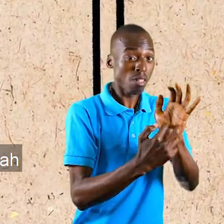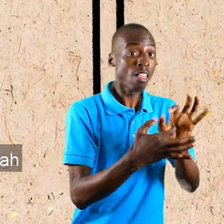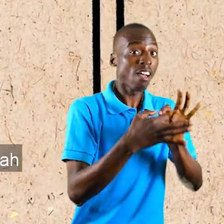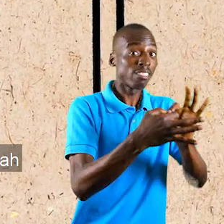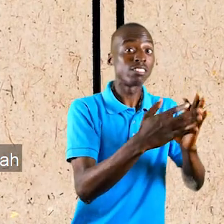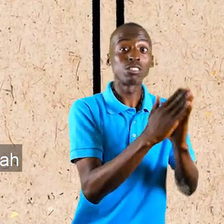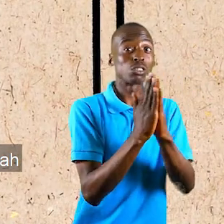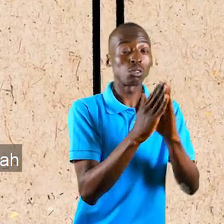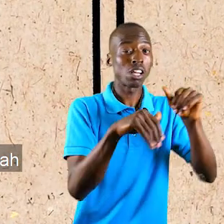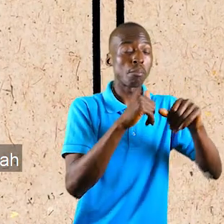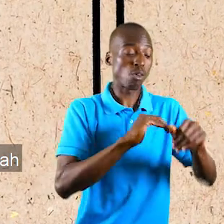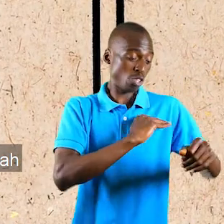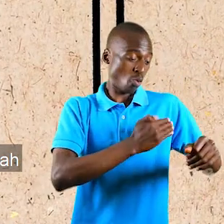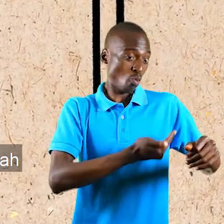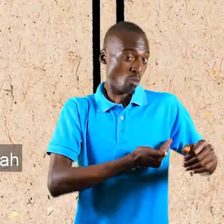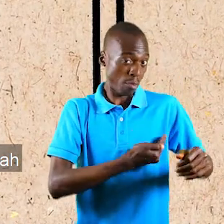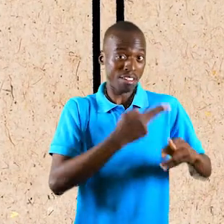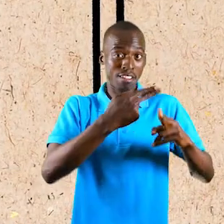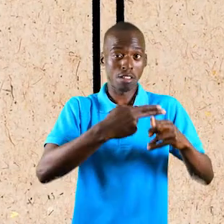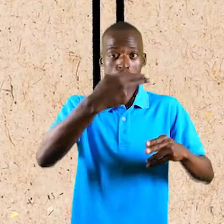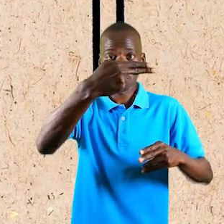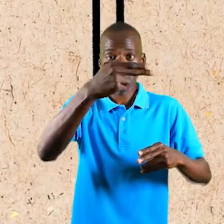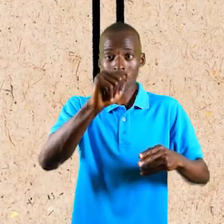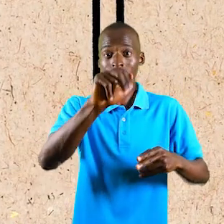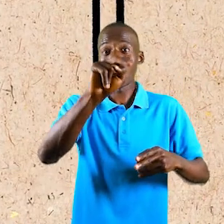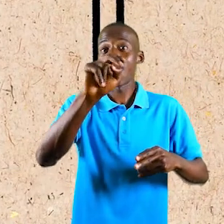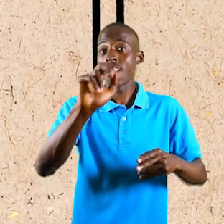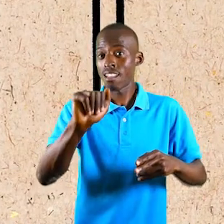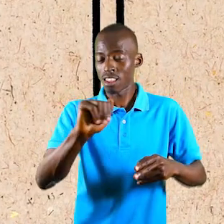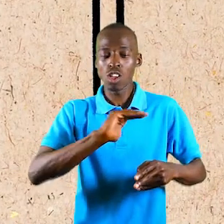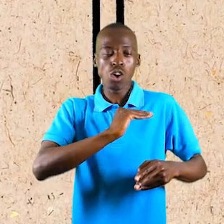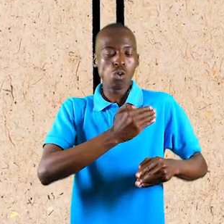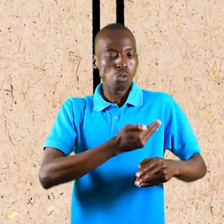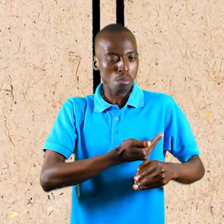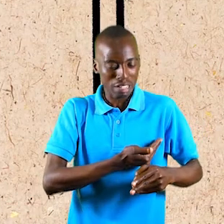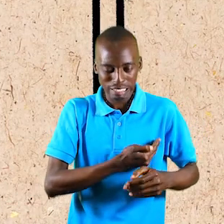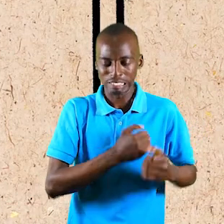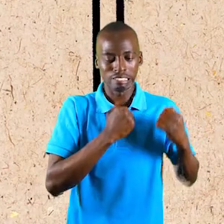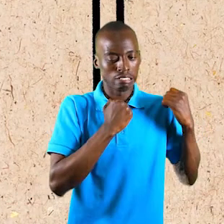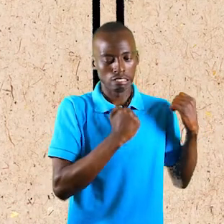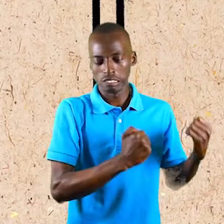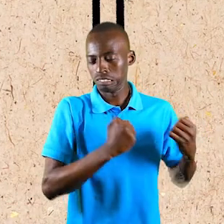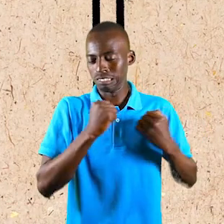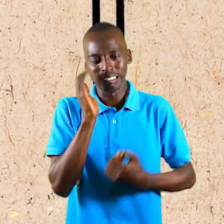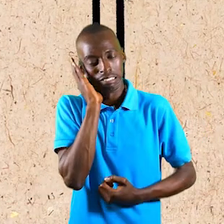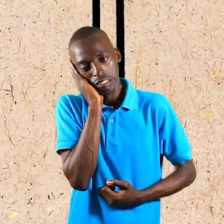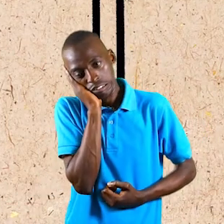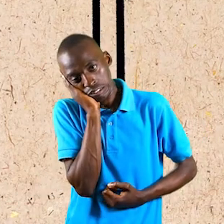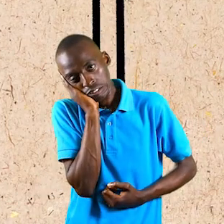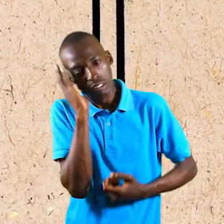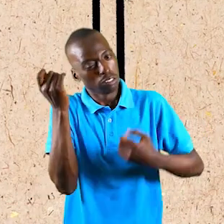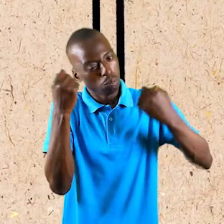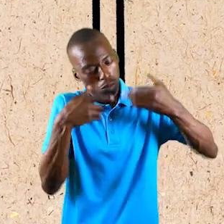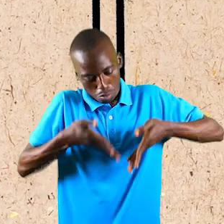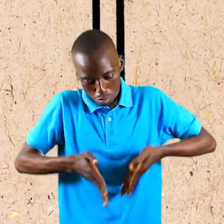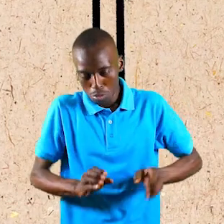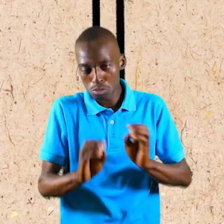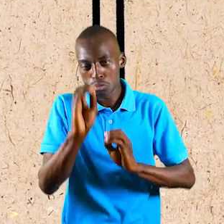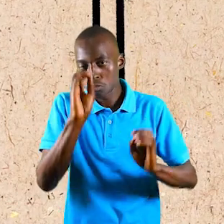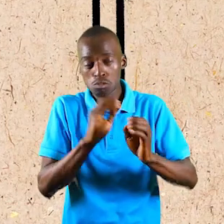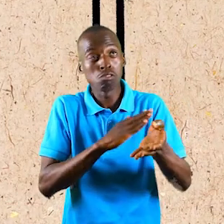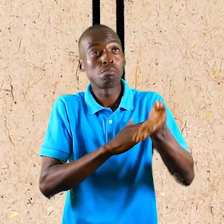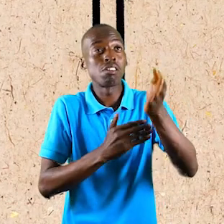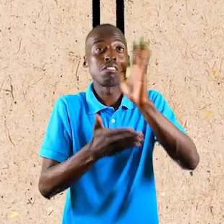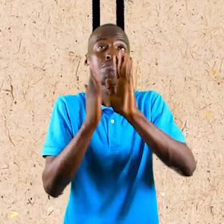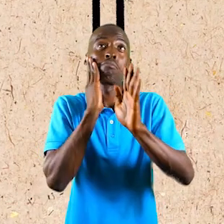touching story about a woman named Hannah. And she's grieved because she has never been able to have children. And by God's grace,